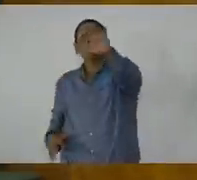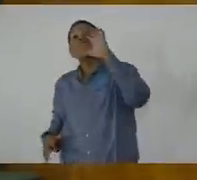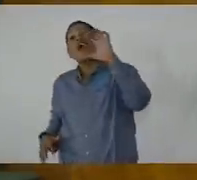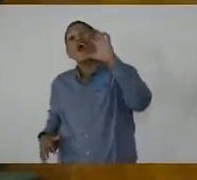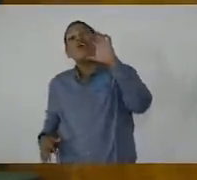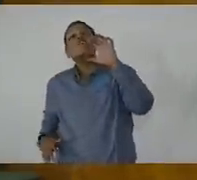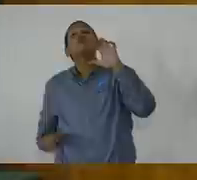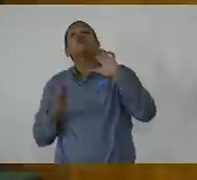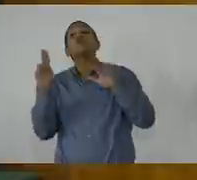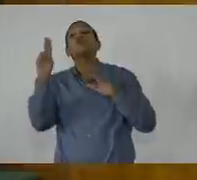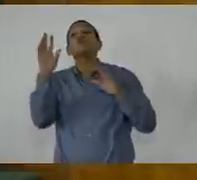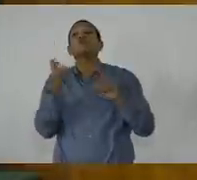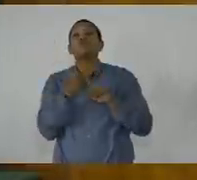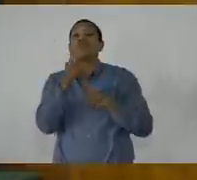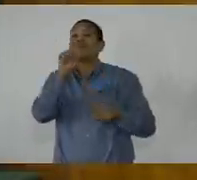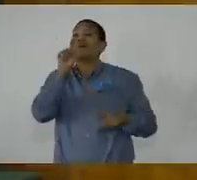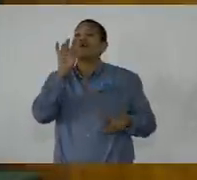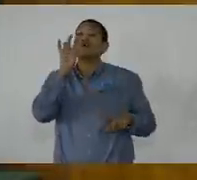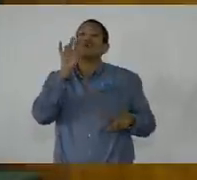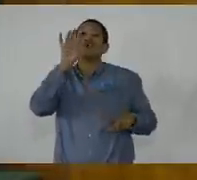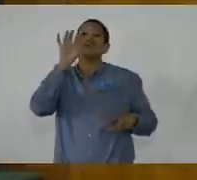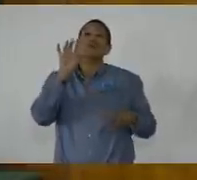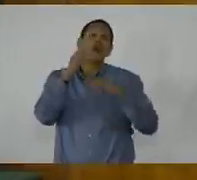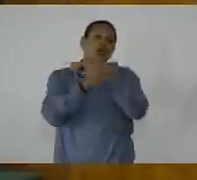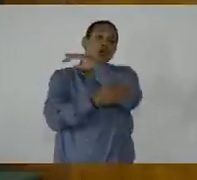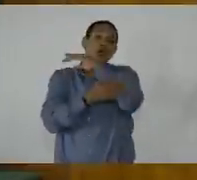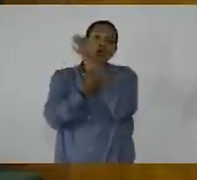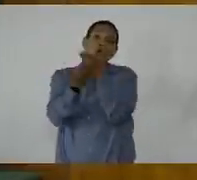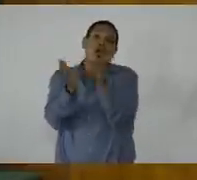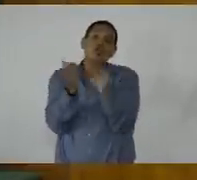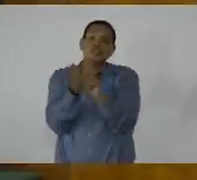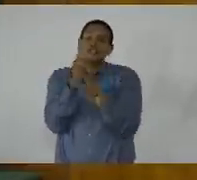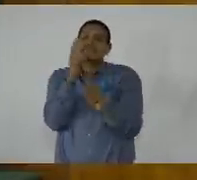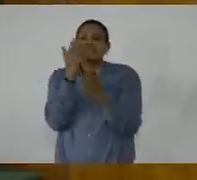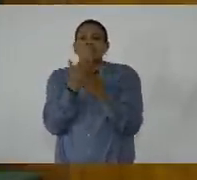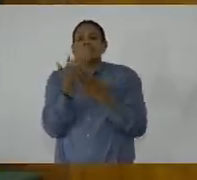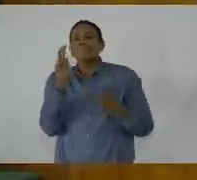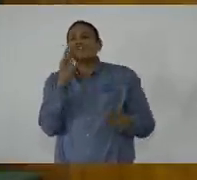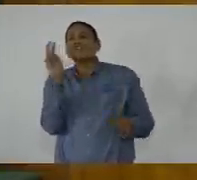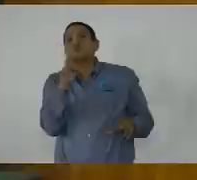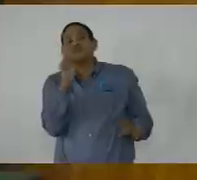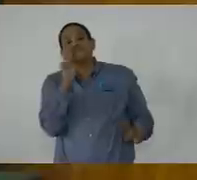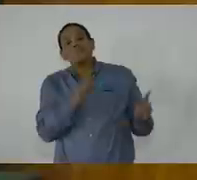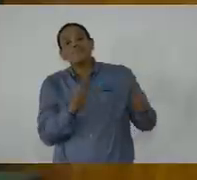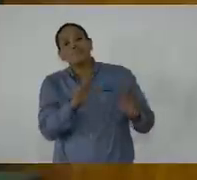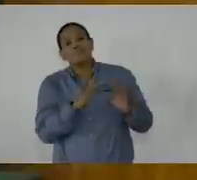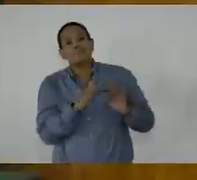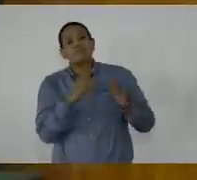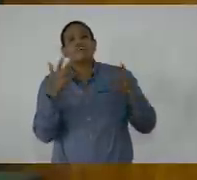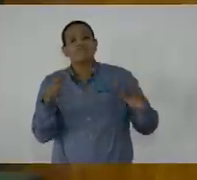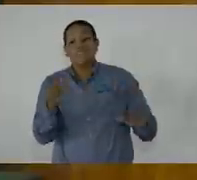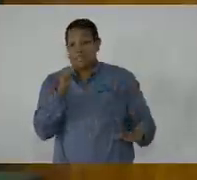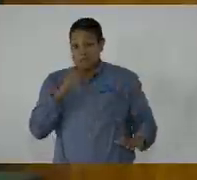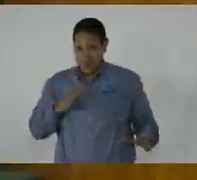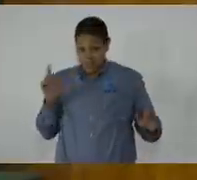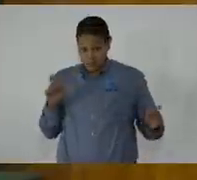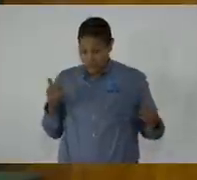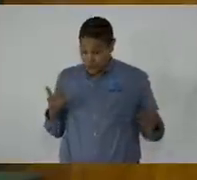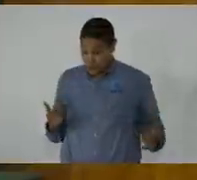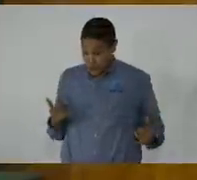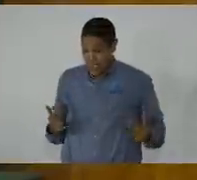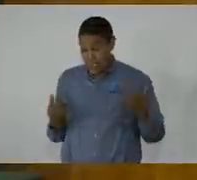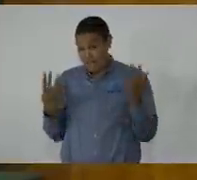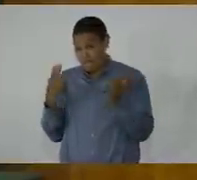34,500 users from 179 countries have in fact visited this site. Madam Speaker, to date,